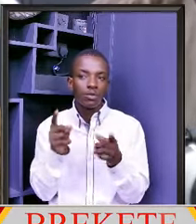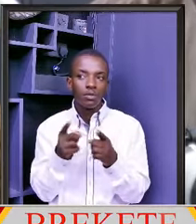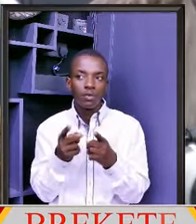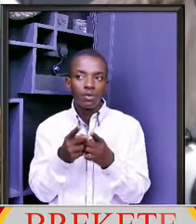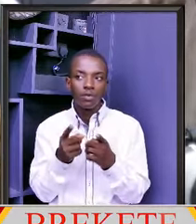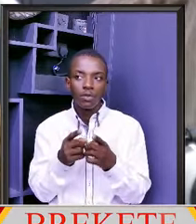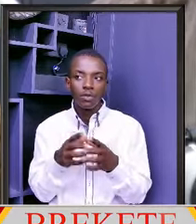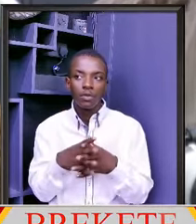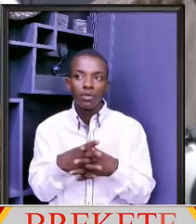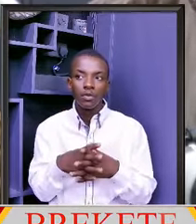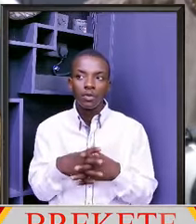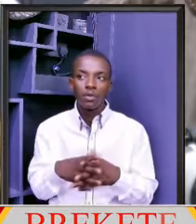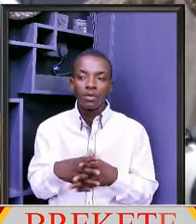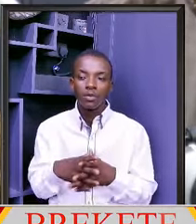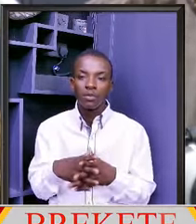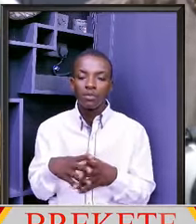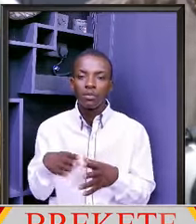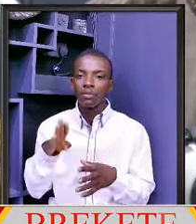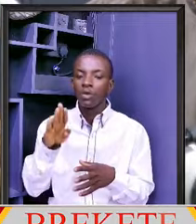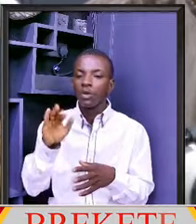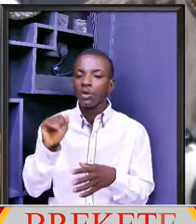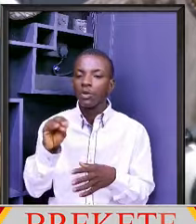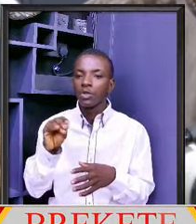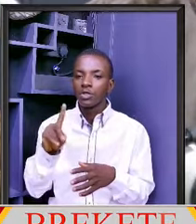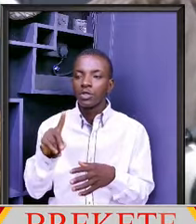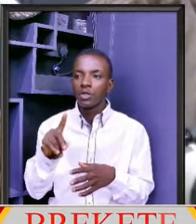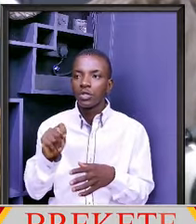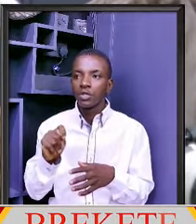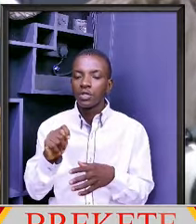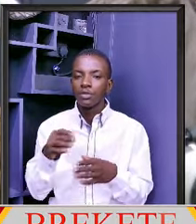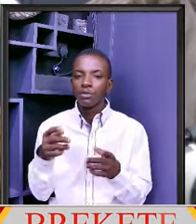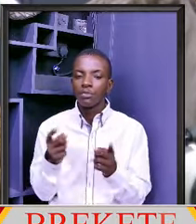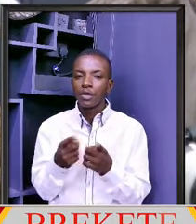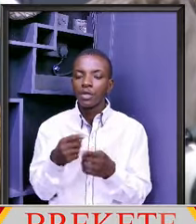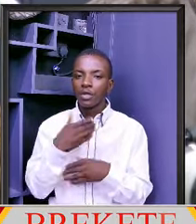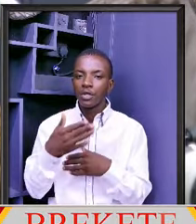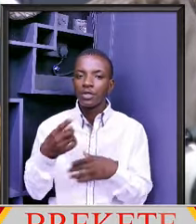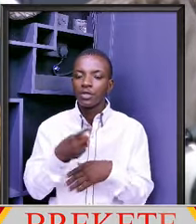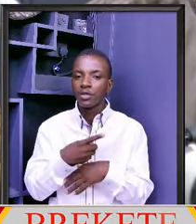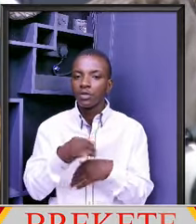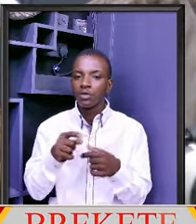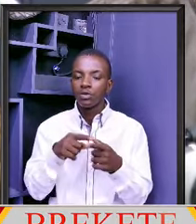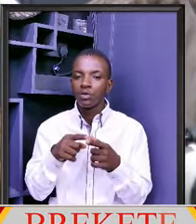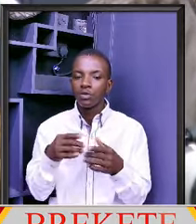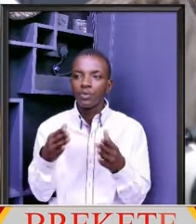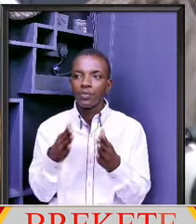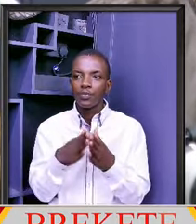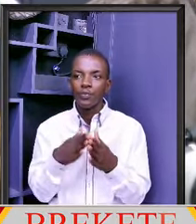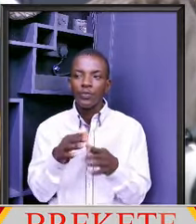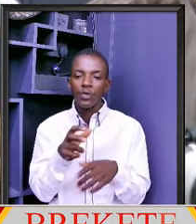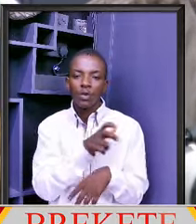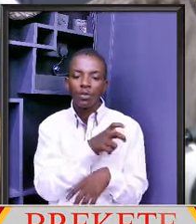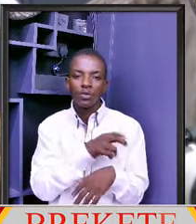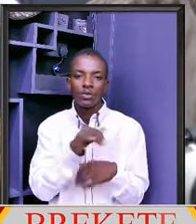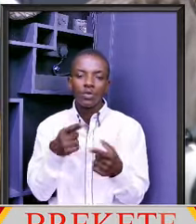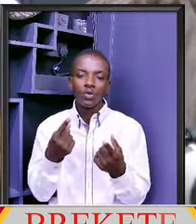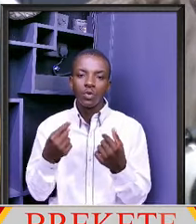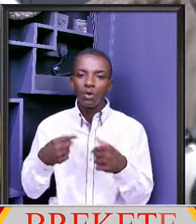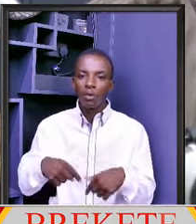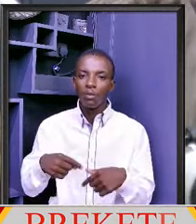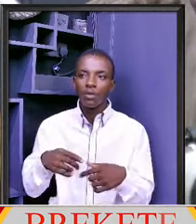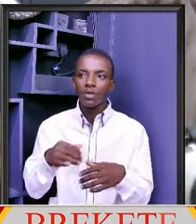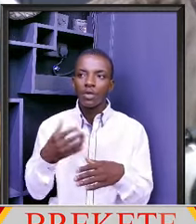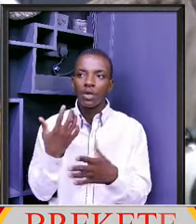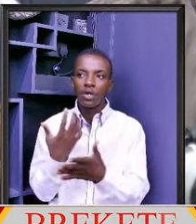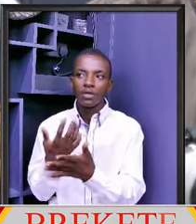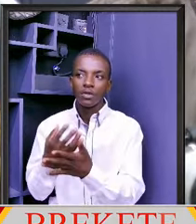enter, call BOT meeting, they meet. The next day is supposed to be our meeting, and policemen order them that when this man come, they